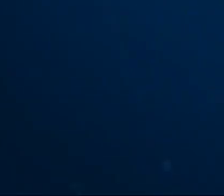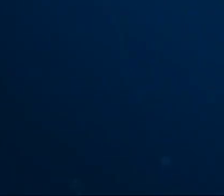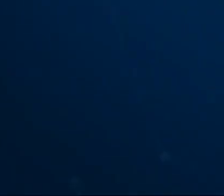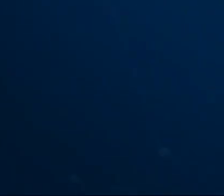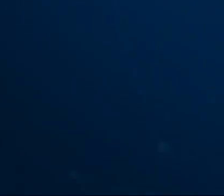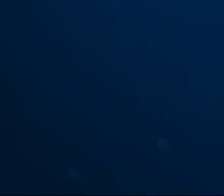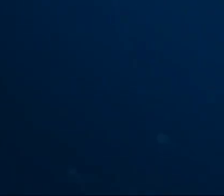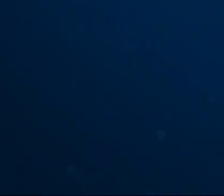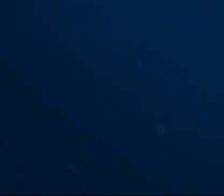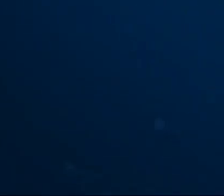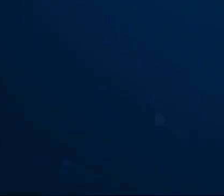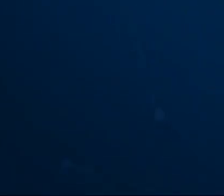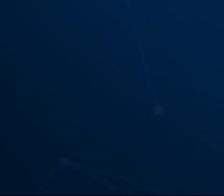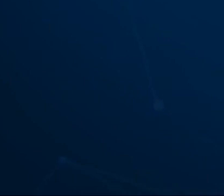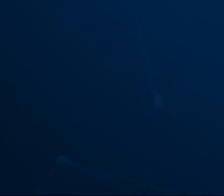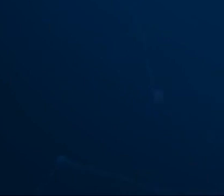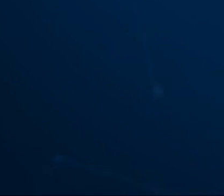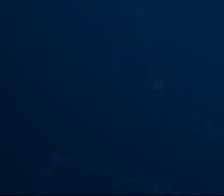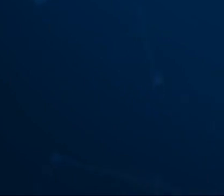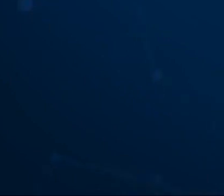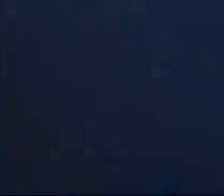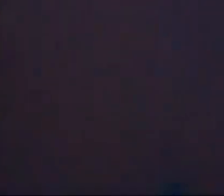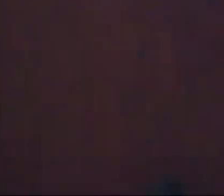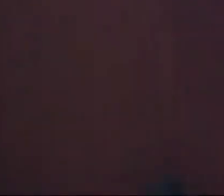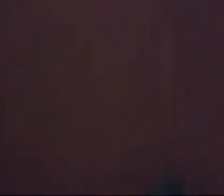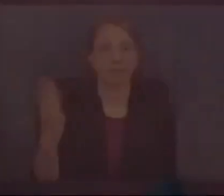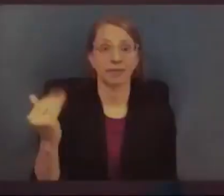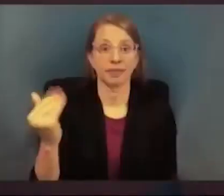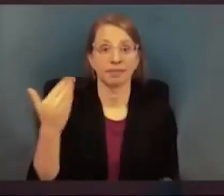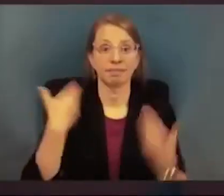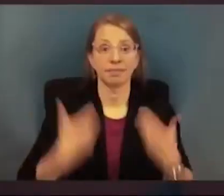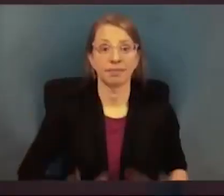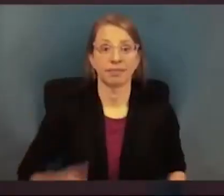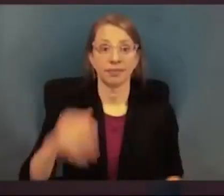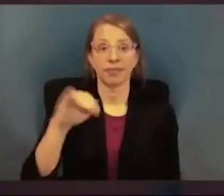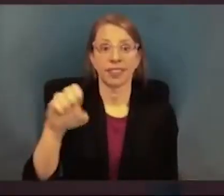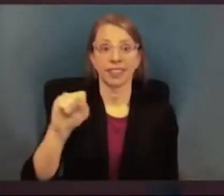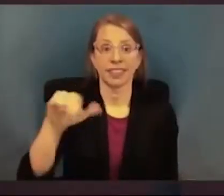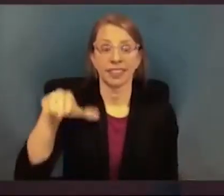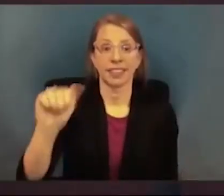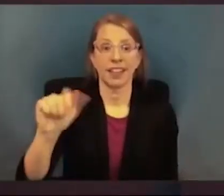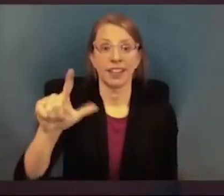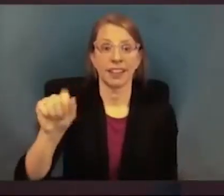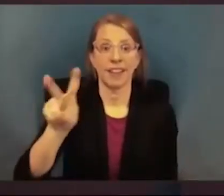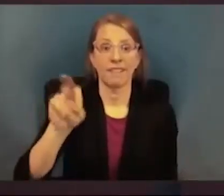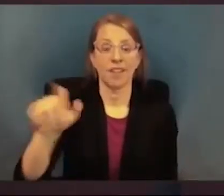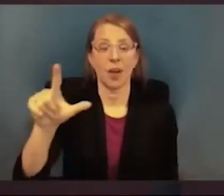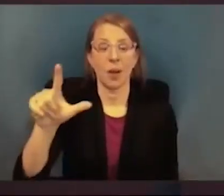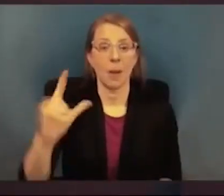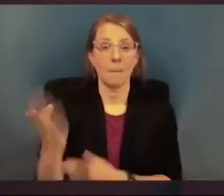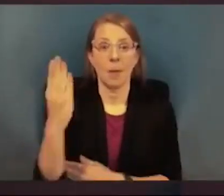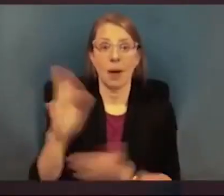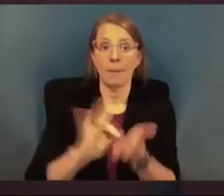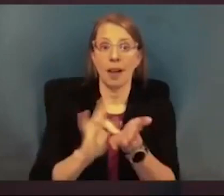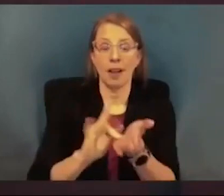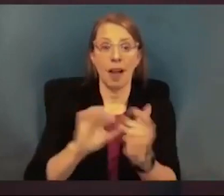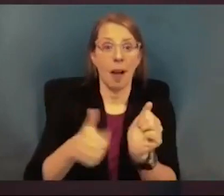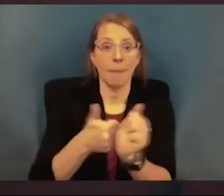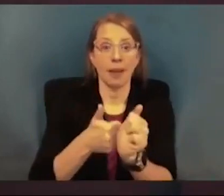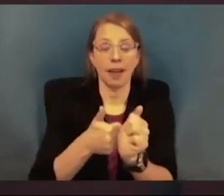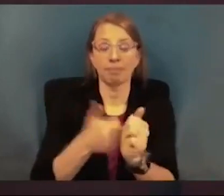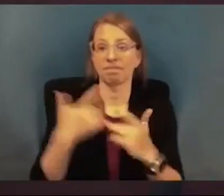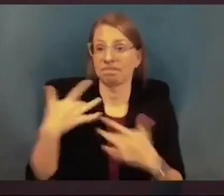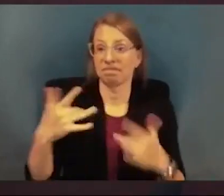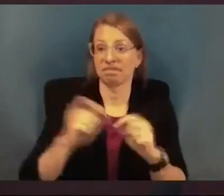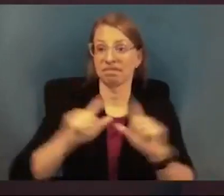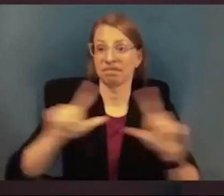Good morning. It is Thursday, July 15th. I'm Jessica Lovell. Welcome into the morning medical update. As usual, we are talking COVID-19, and then we're